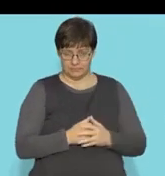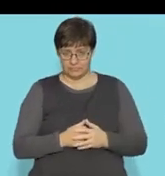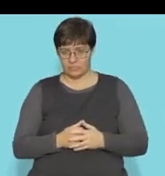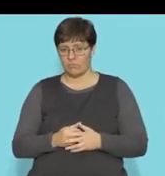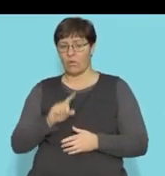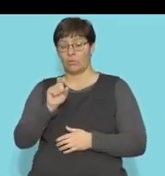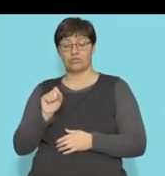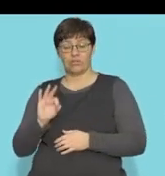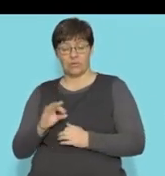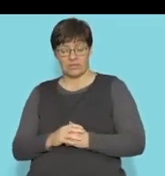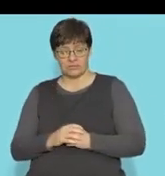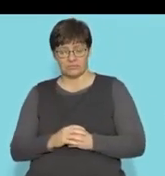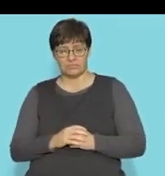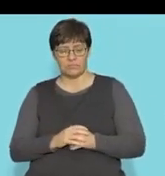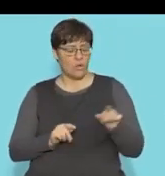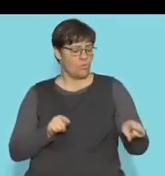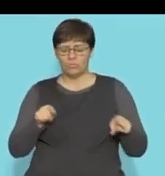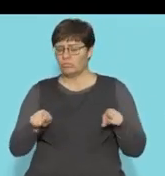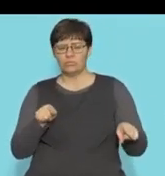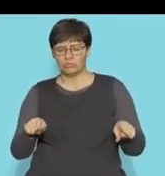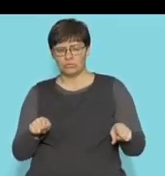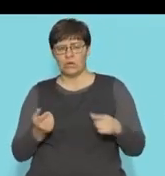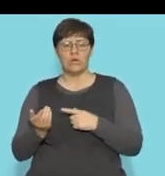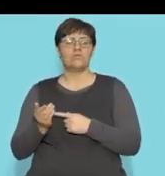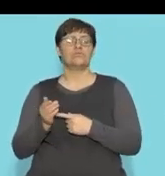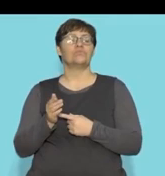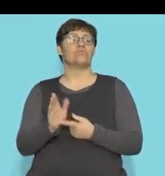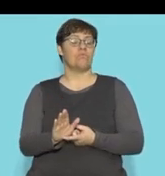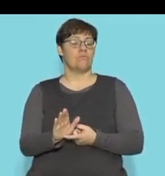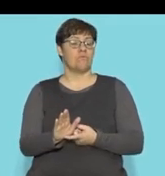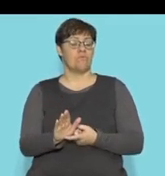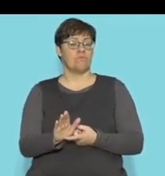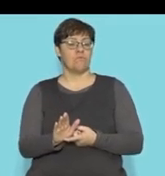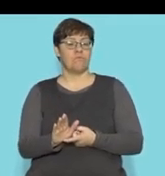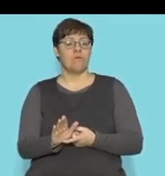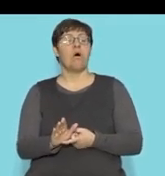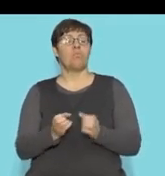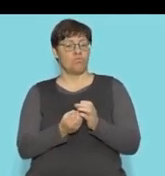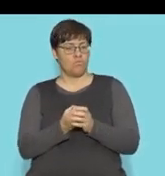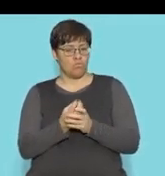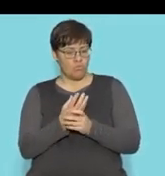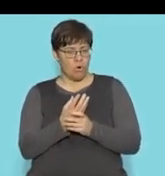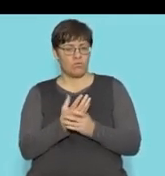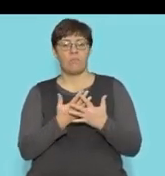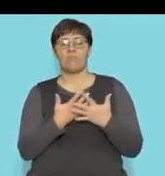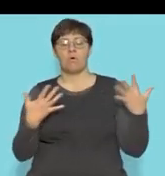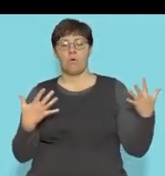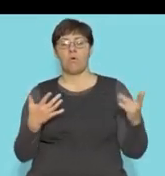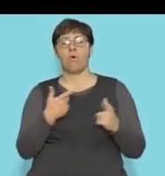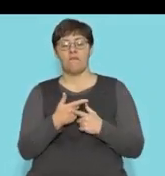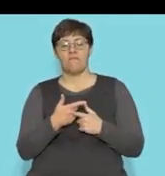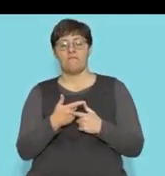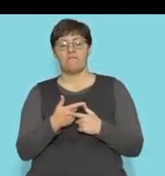on. Question number 3. Which graph shows the most likely growth curve of